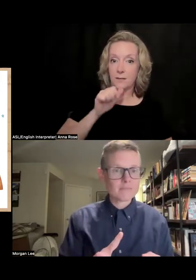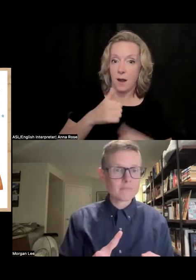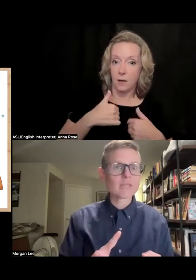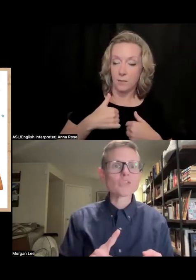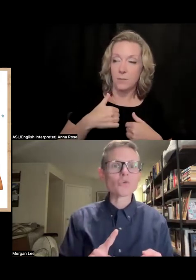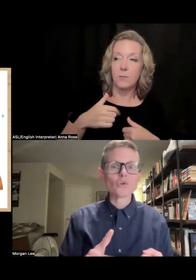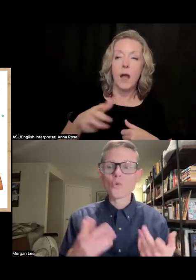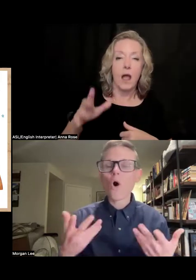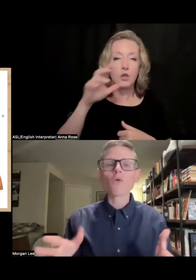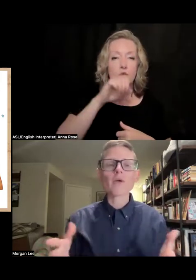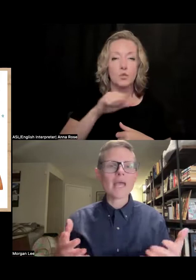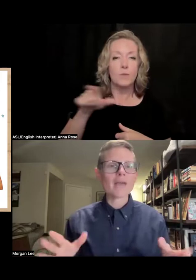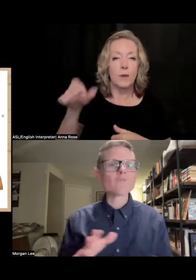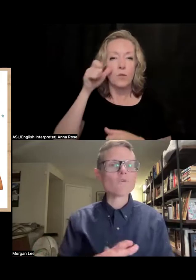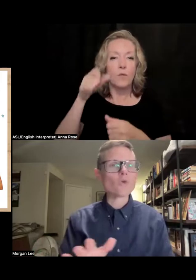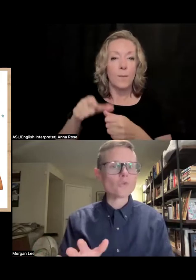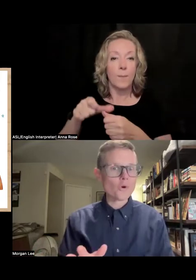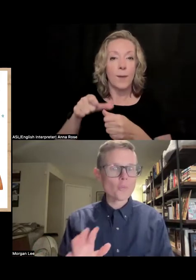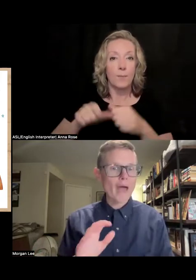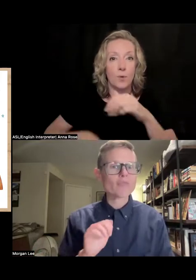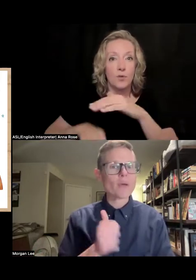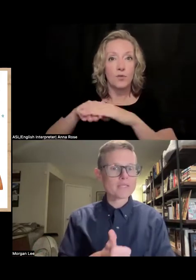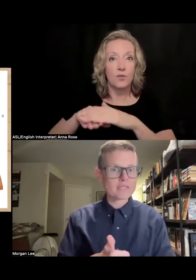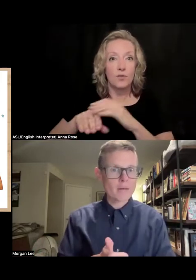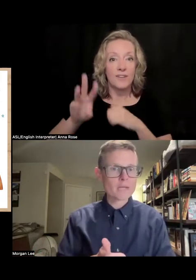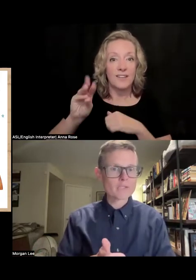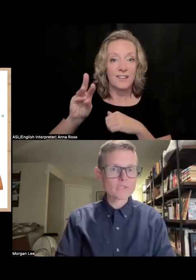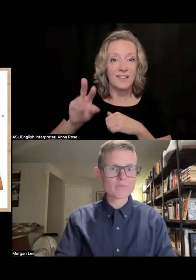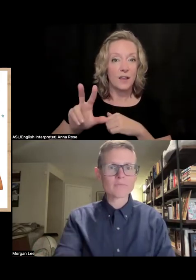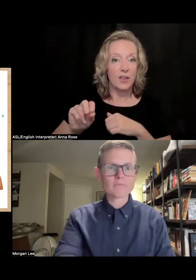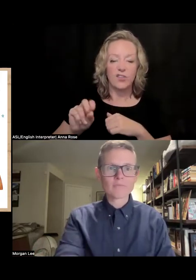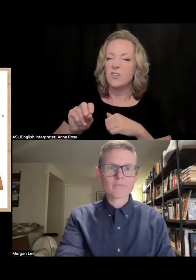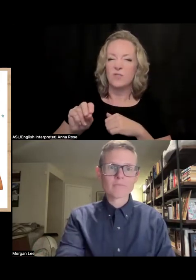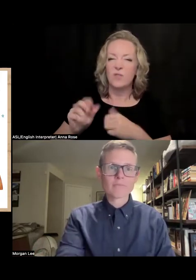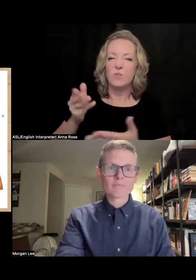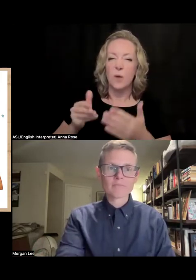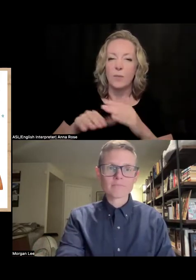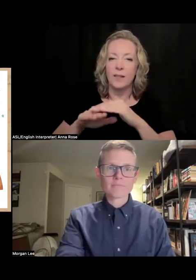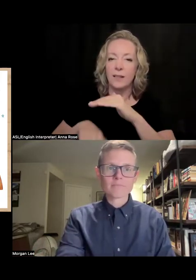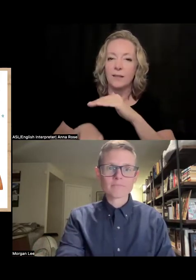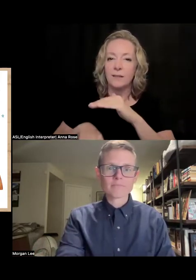less than children who already had full neural pathways established.